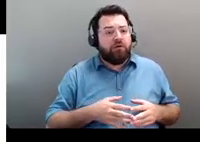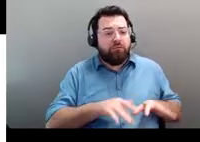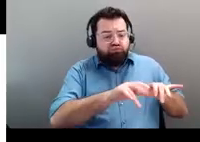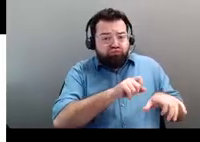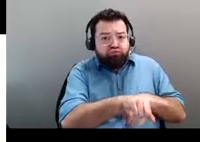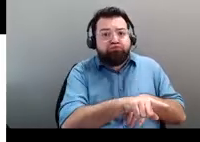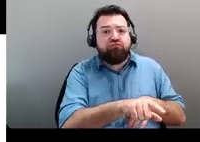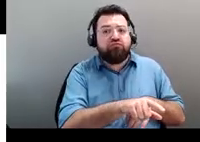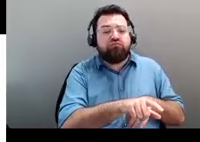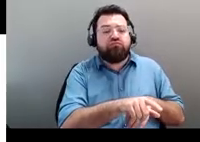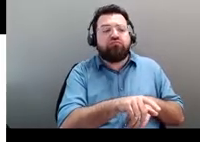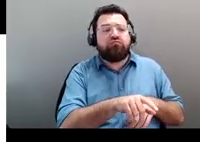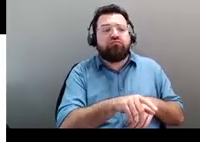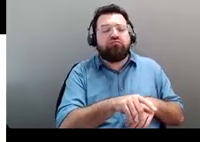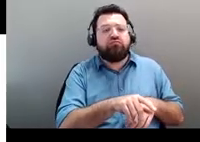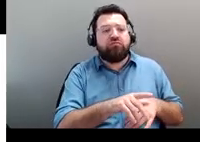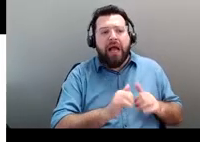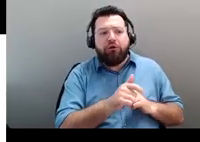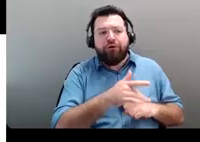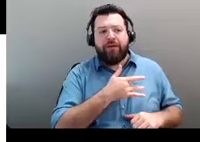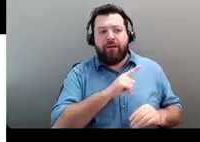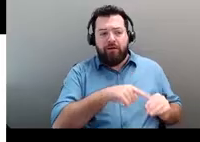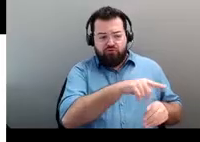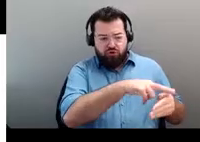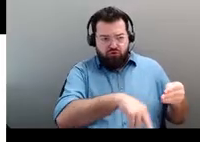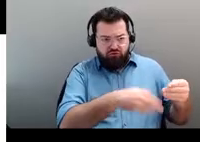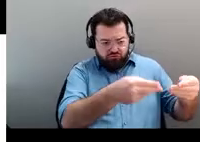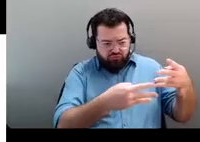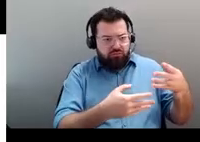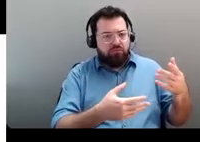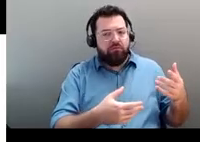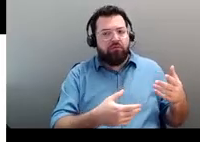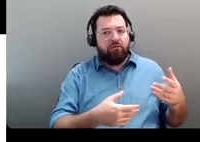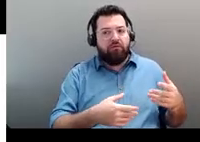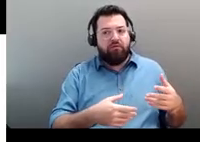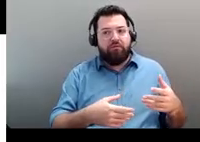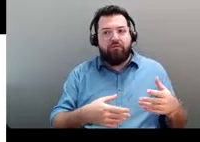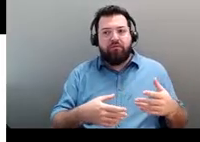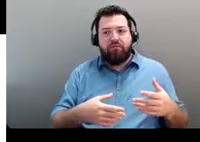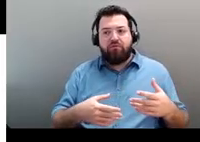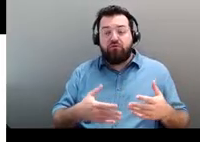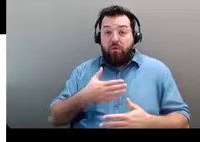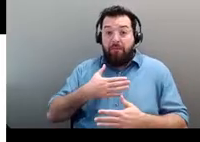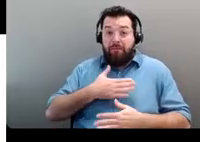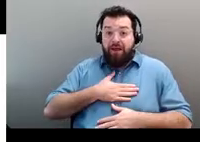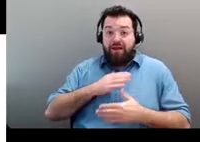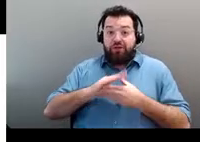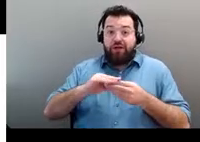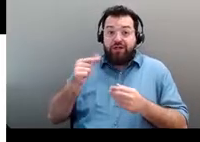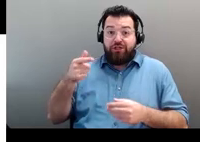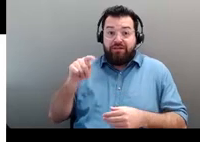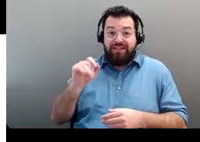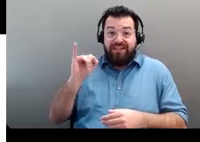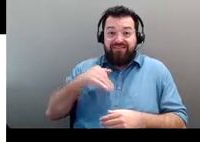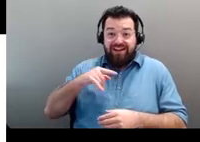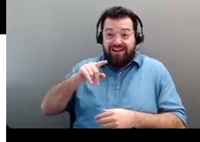and then ask, how do you feel about the results? If I were to go on my ChatGPT account, the only thing that it'll know is that I'm a